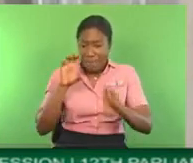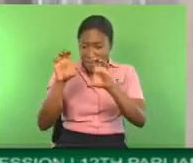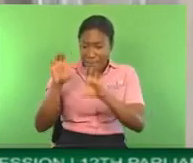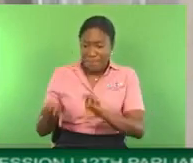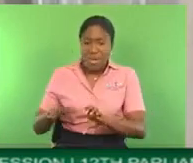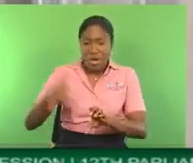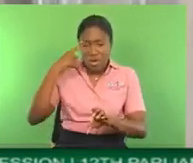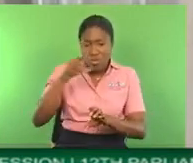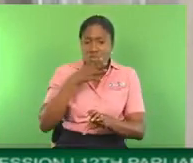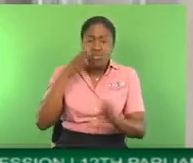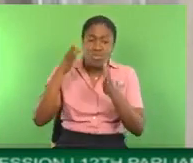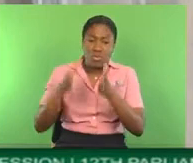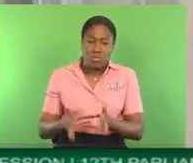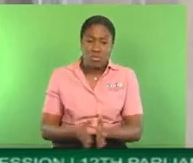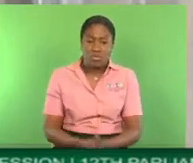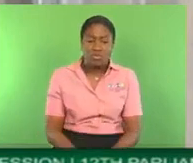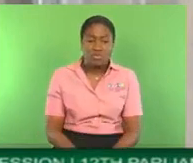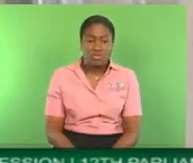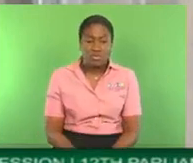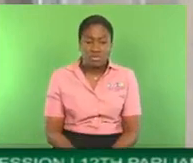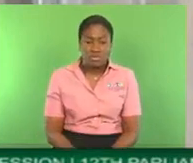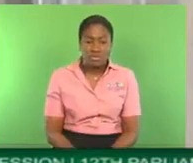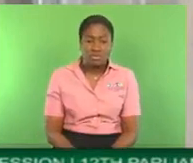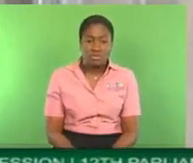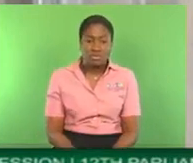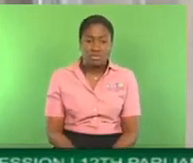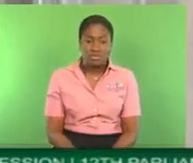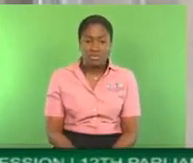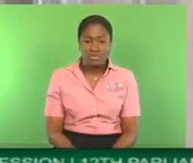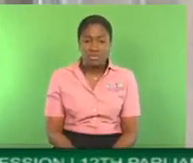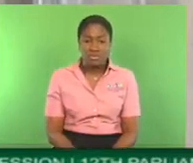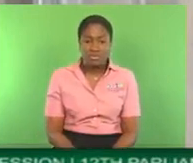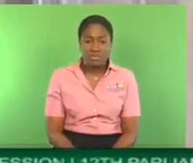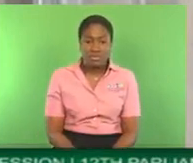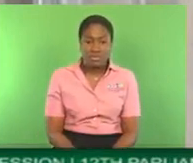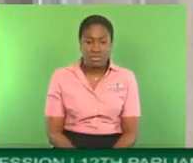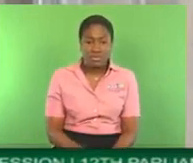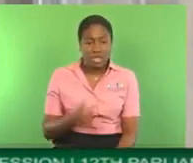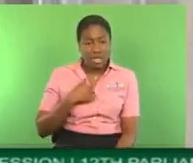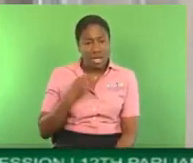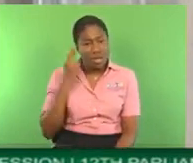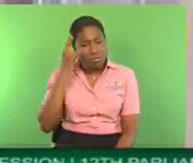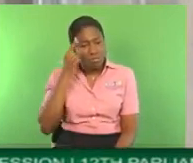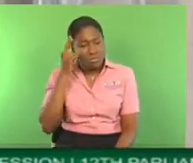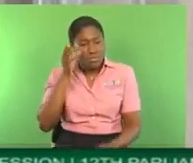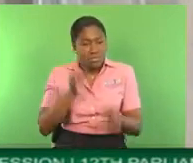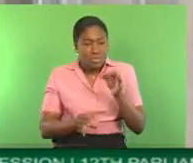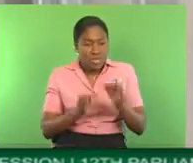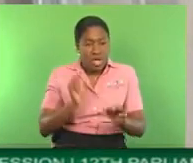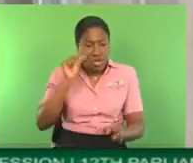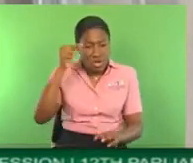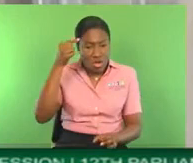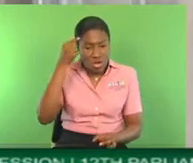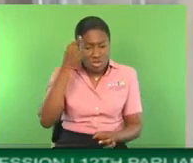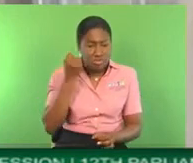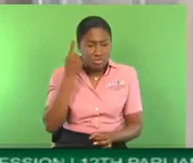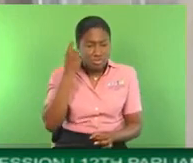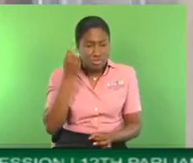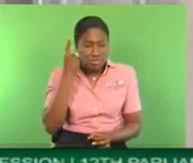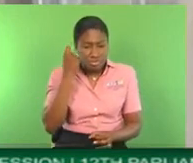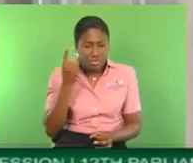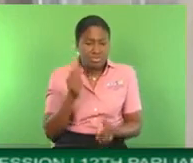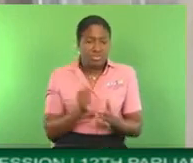our agricultural regions. Madam Speaker, I wonder if this government recognizes the